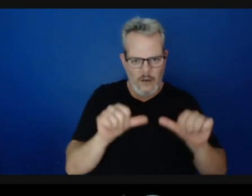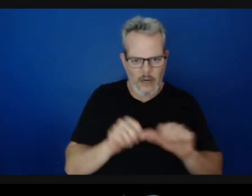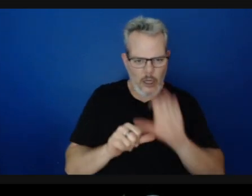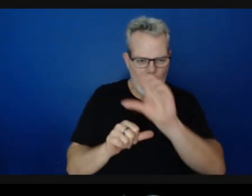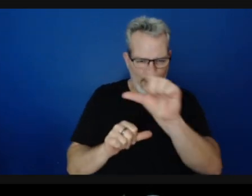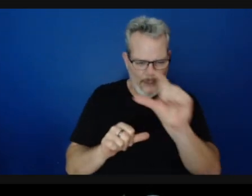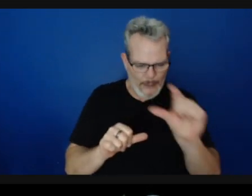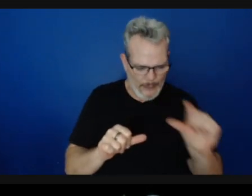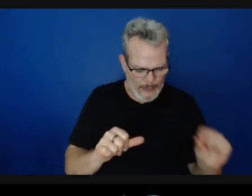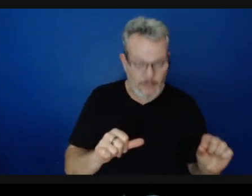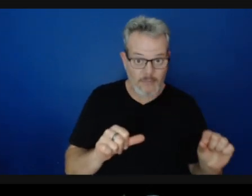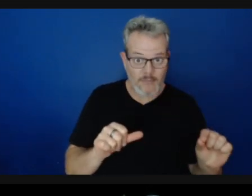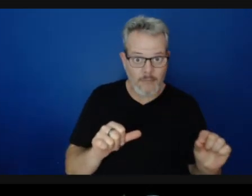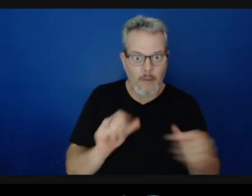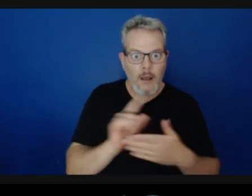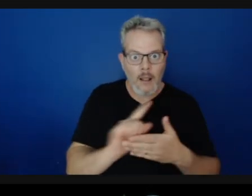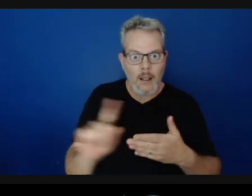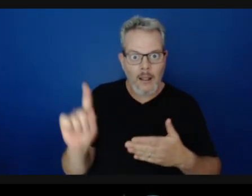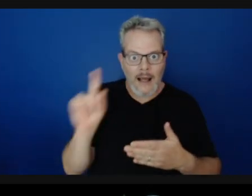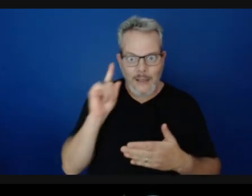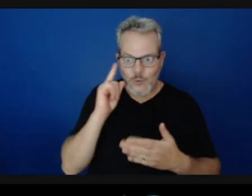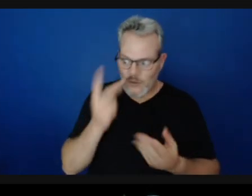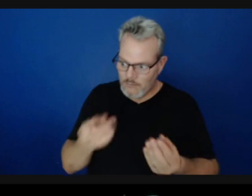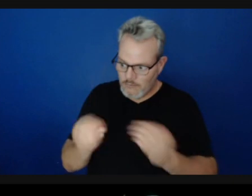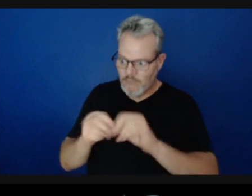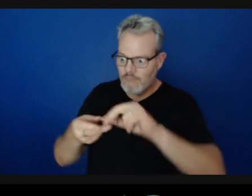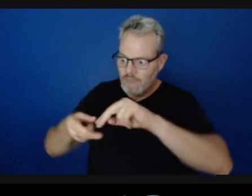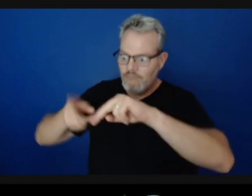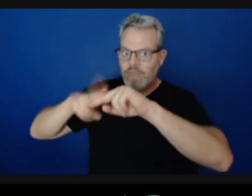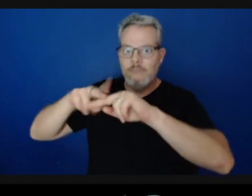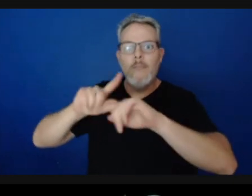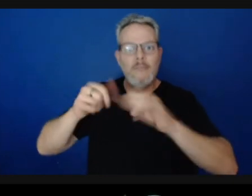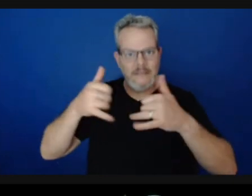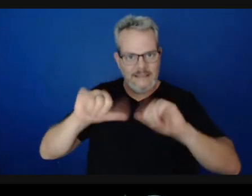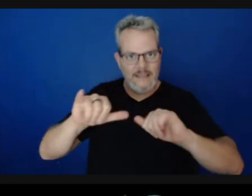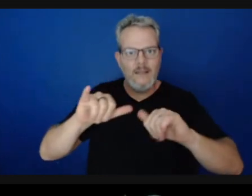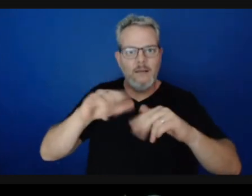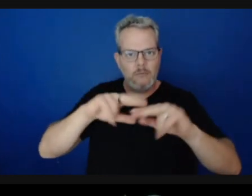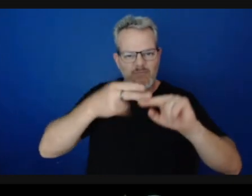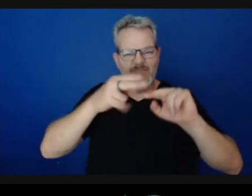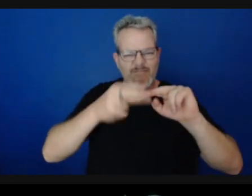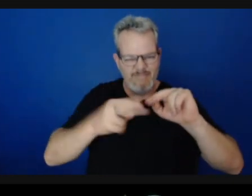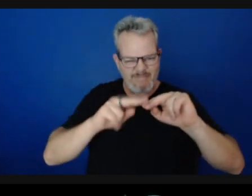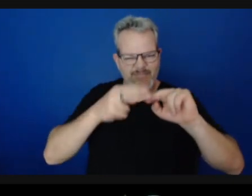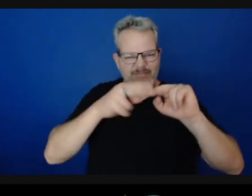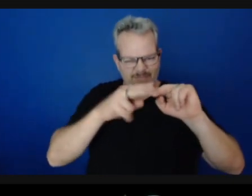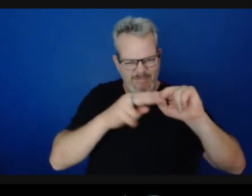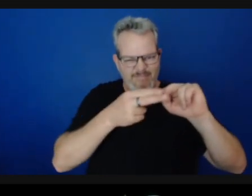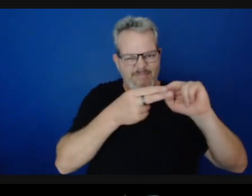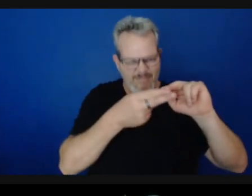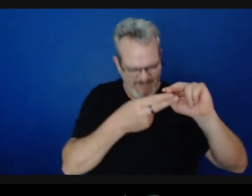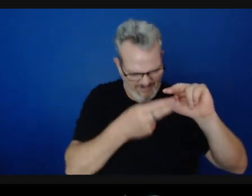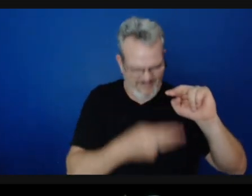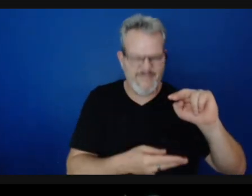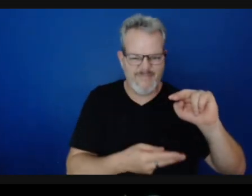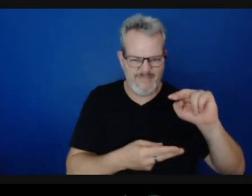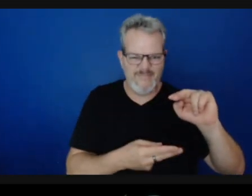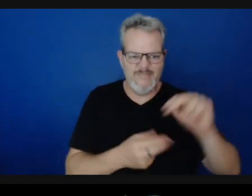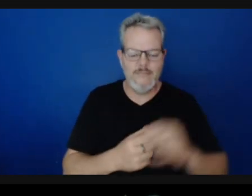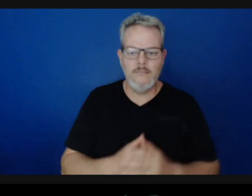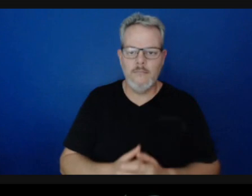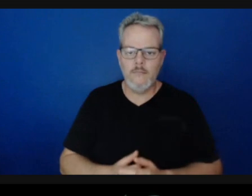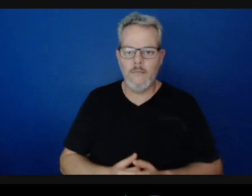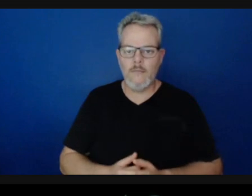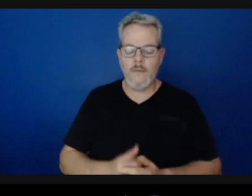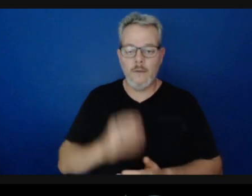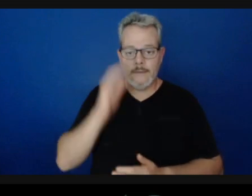week, so they're still happening at a low rate there, but slowing down even further. It appears that